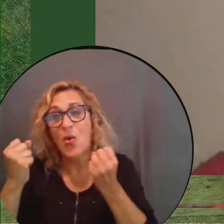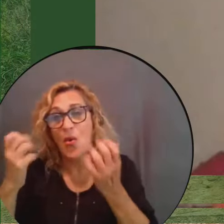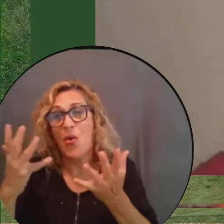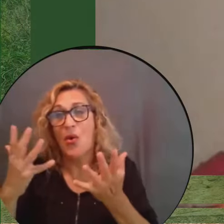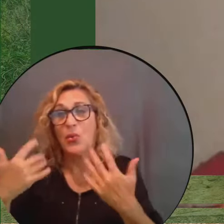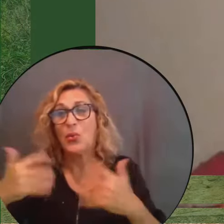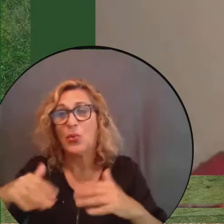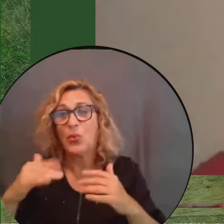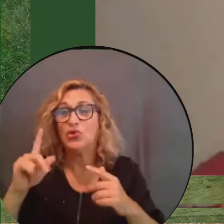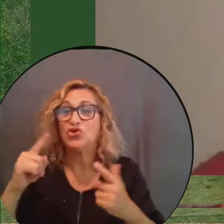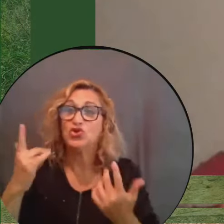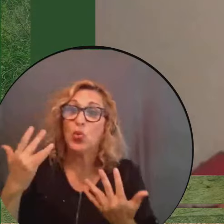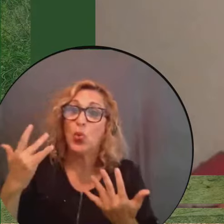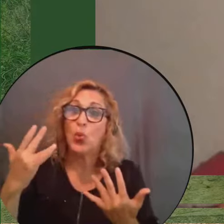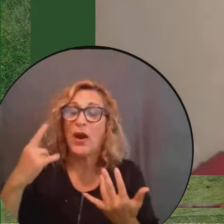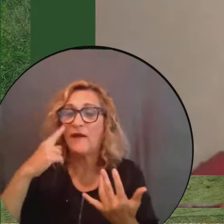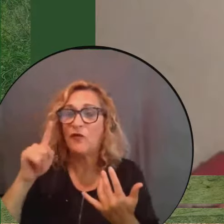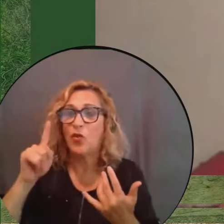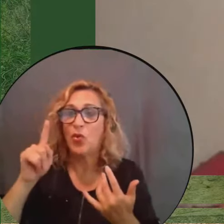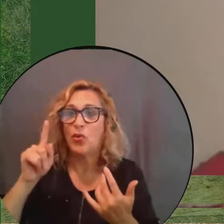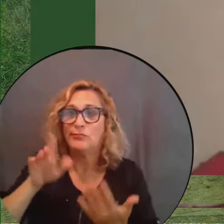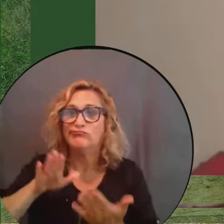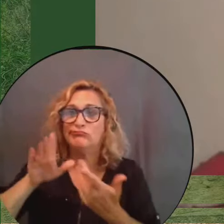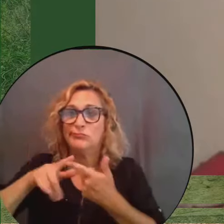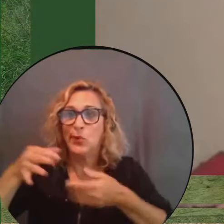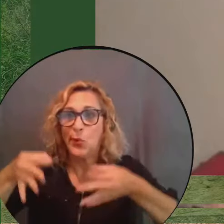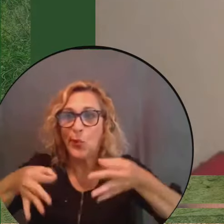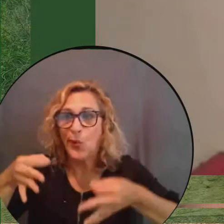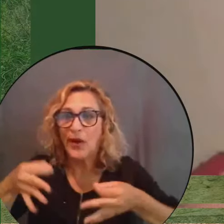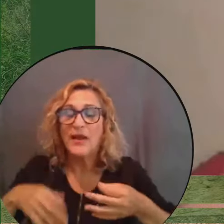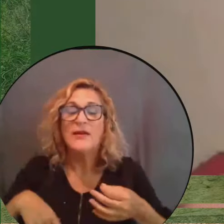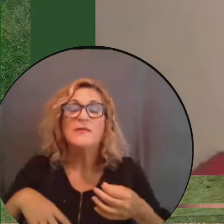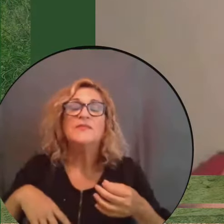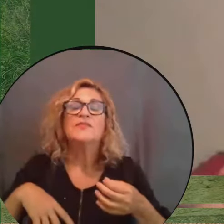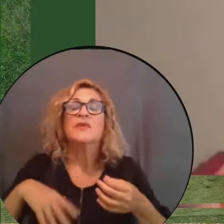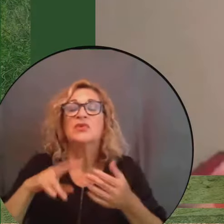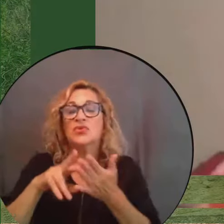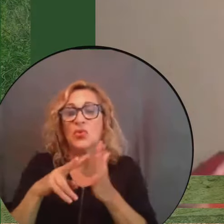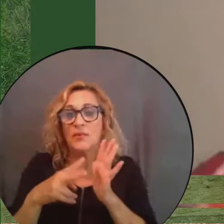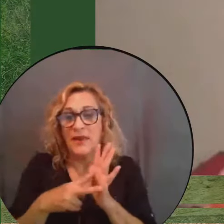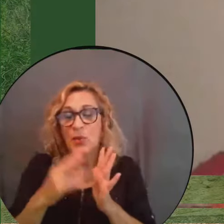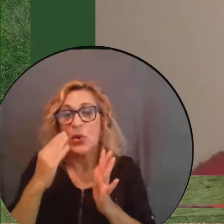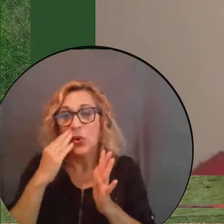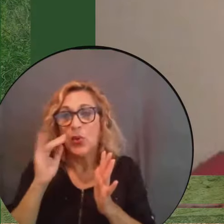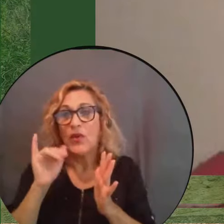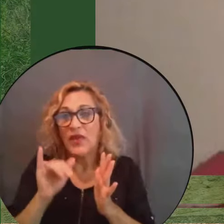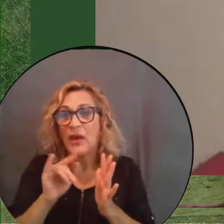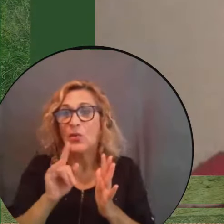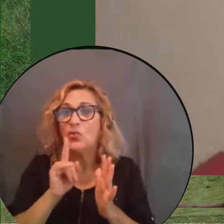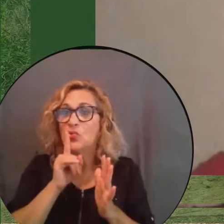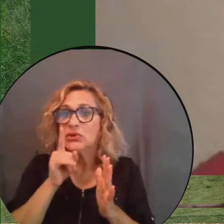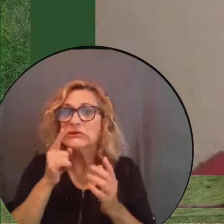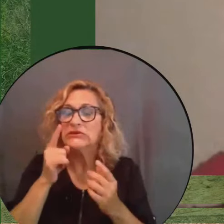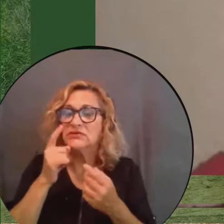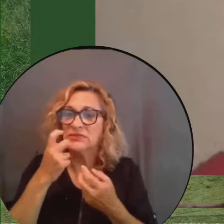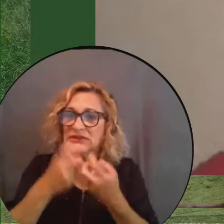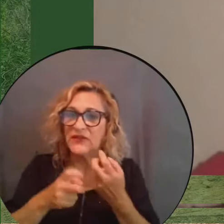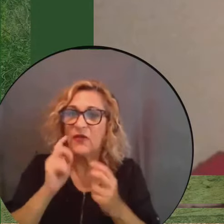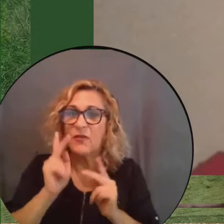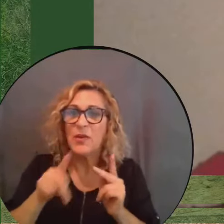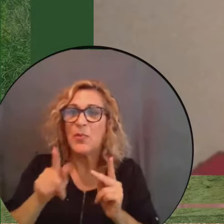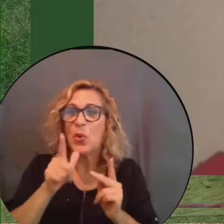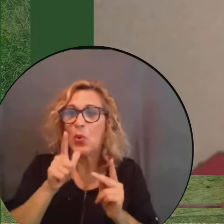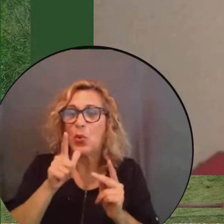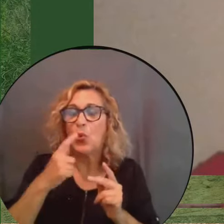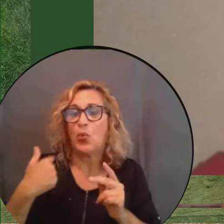weren't willing to risk that. But more importantly, we knew that this would then open up the cases of the people who depended on us for